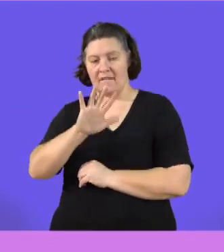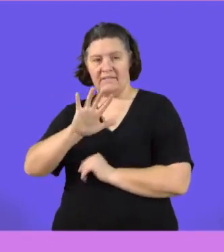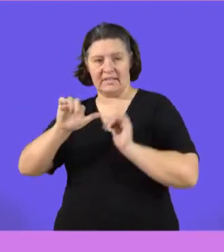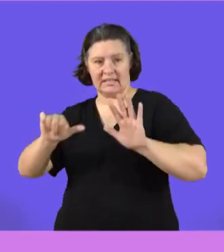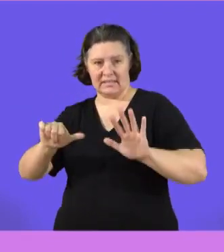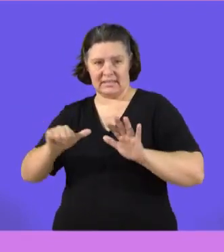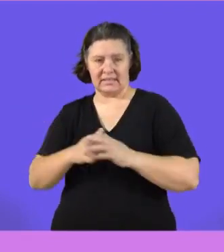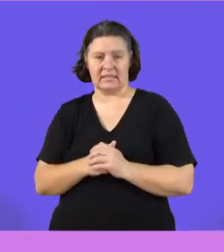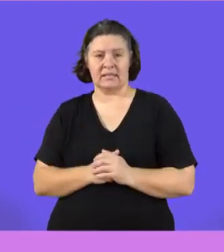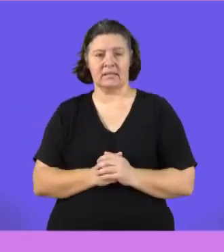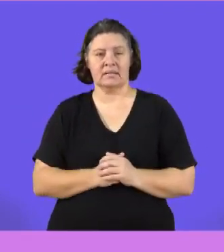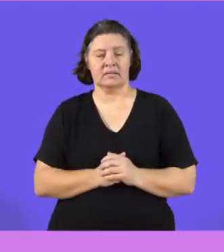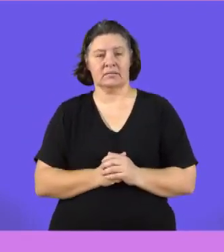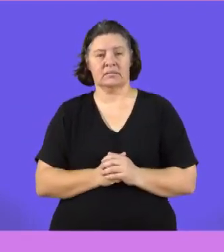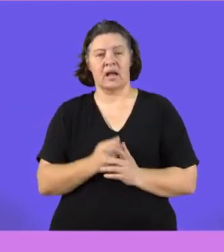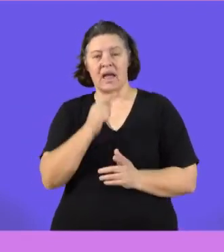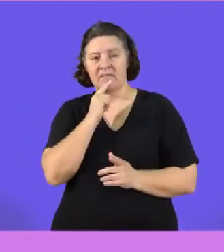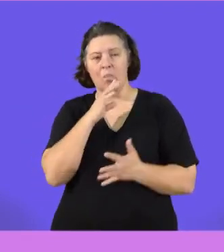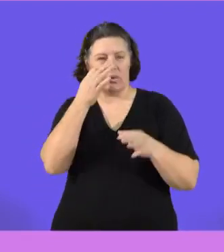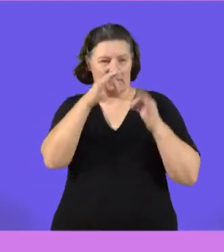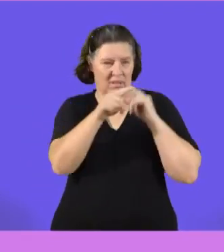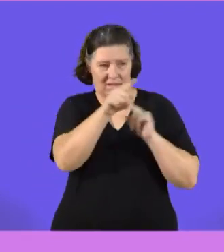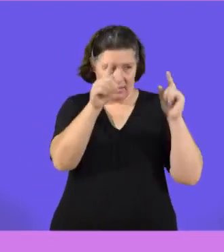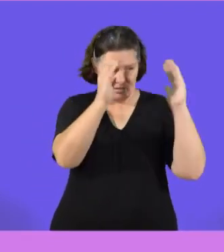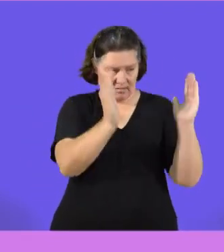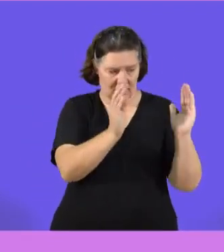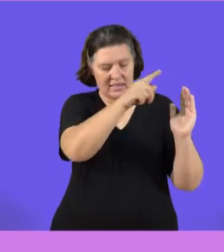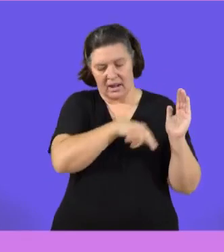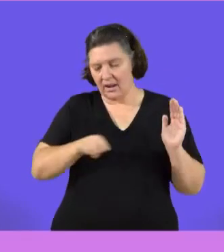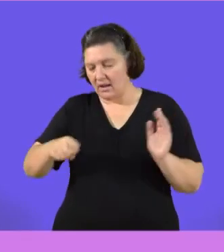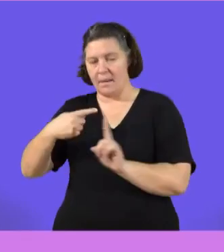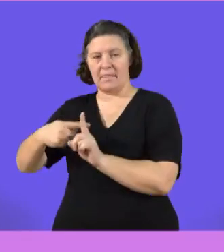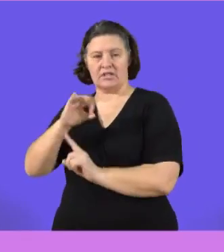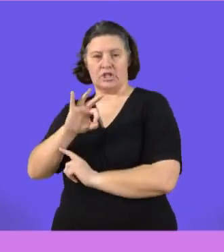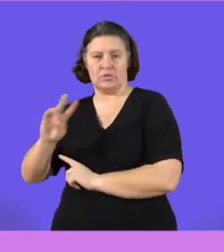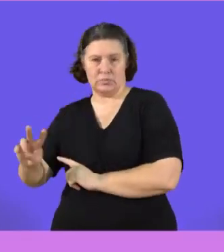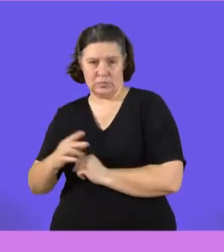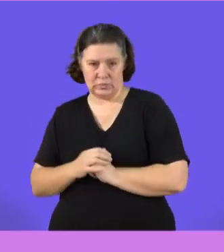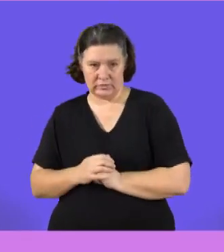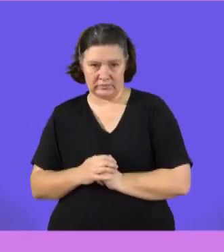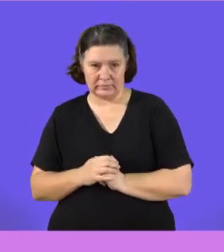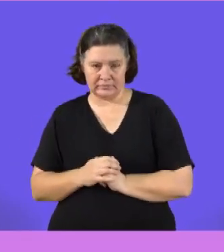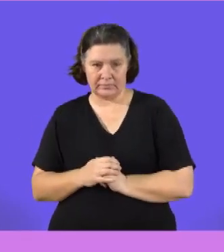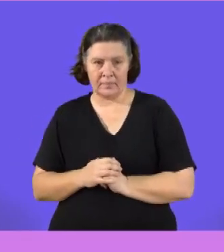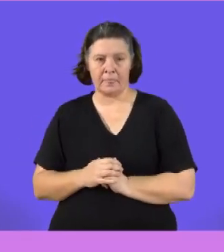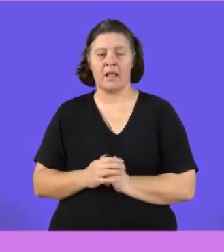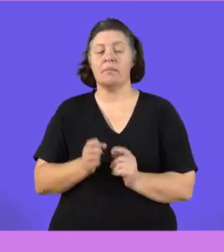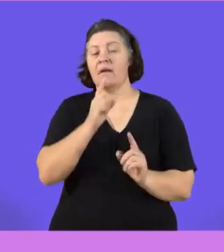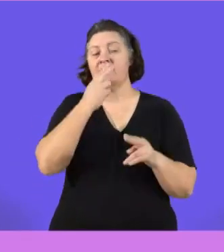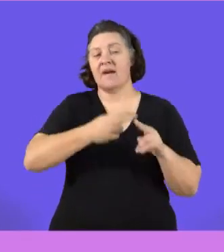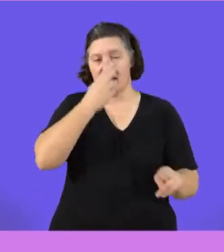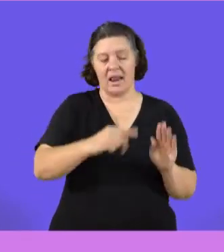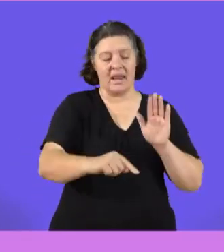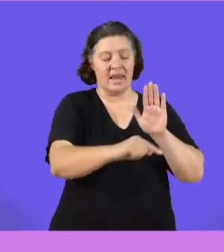160.56. Right? So that's if I simplify this step. Plus 32. So if I simplify that, it should give us a final answer